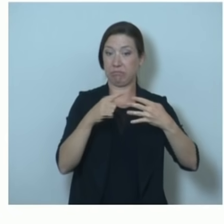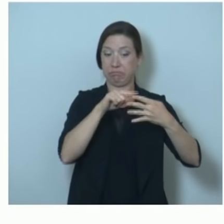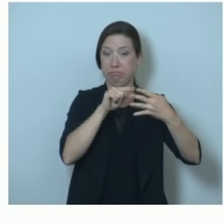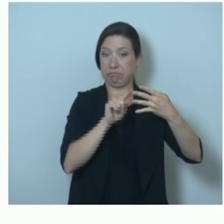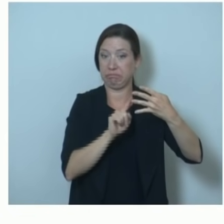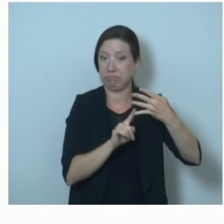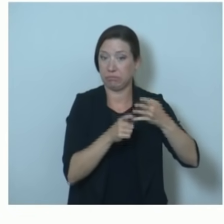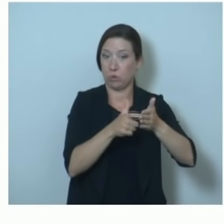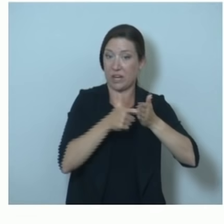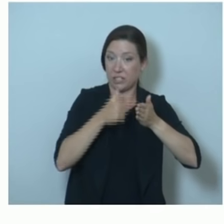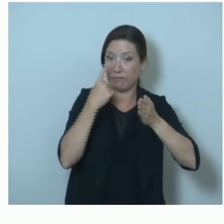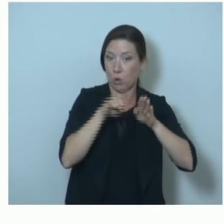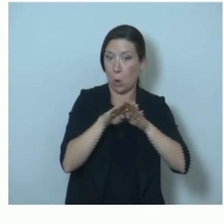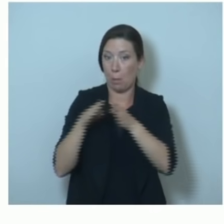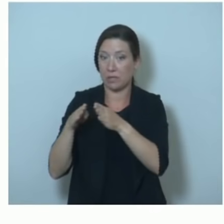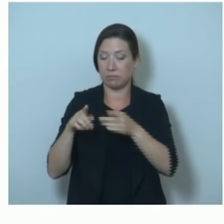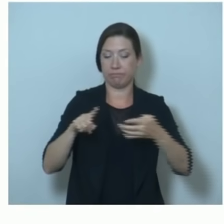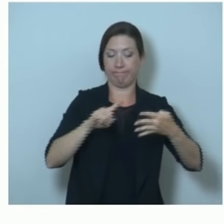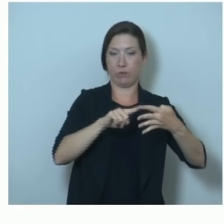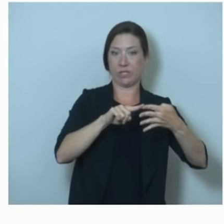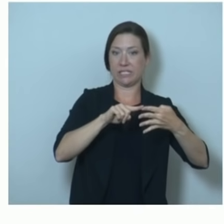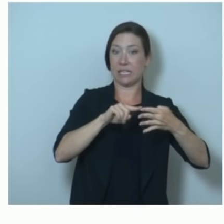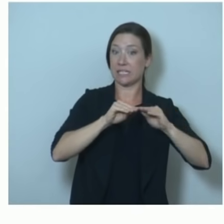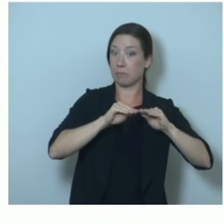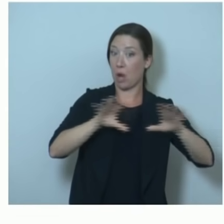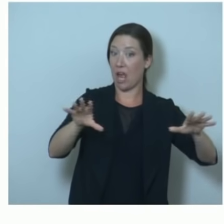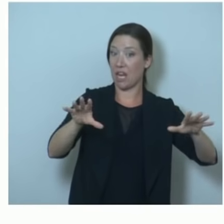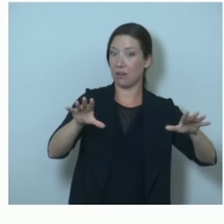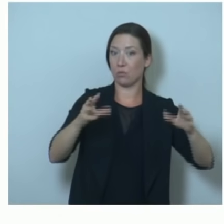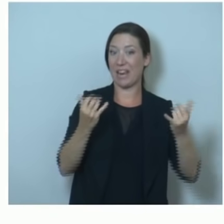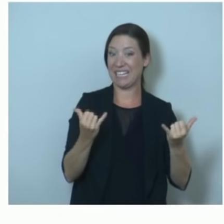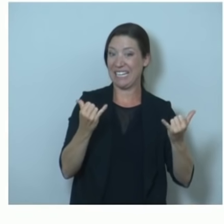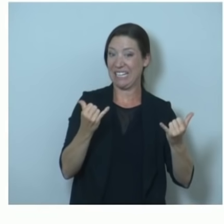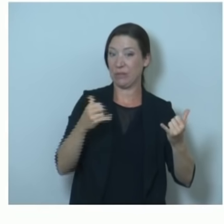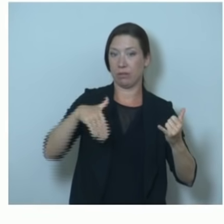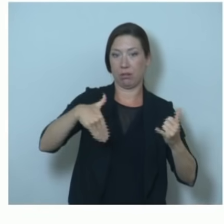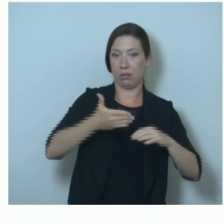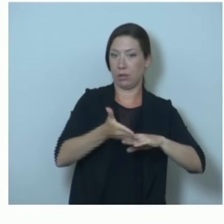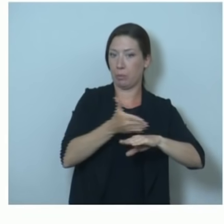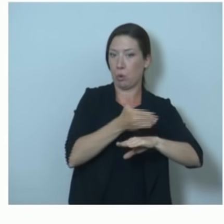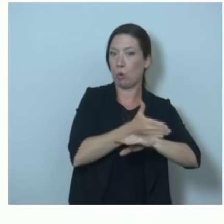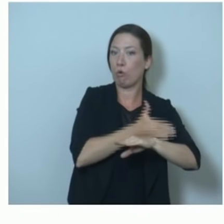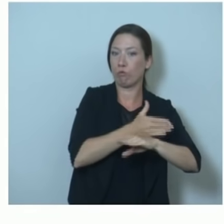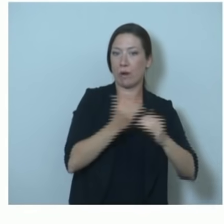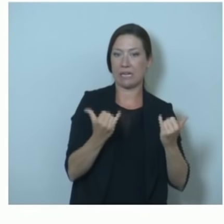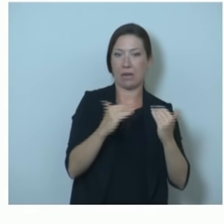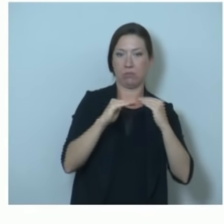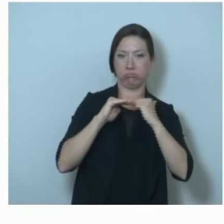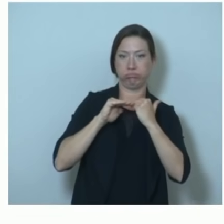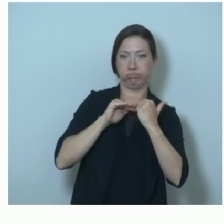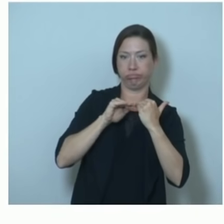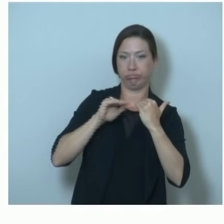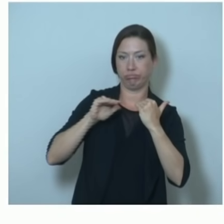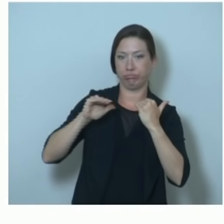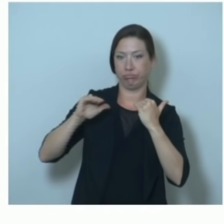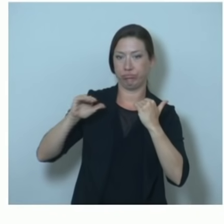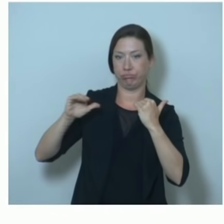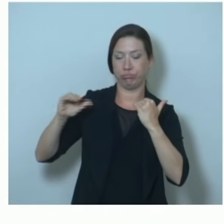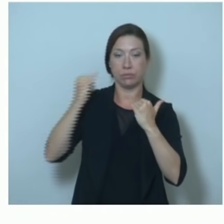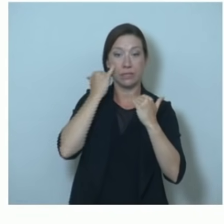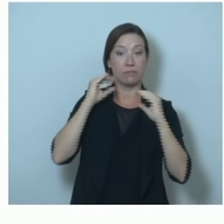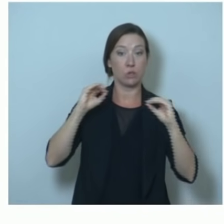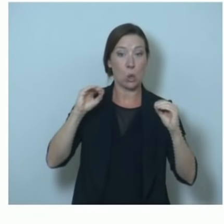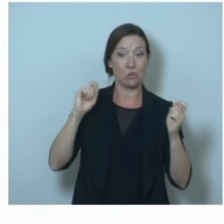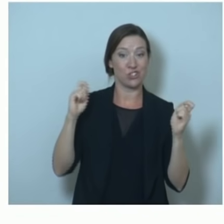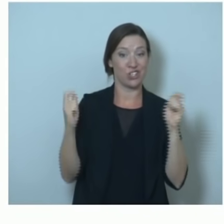improving. We're actually perfectly level. So unless something changes with social distancing, we won't reach that target by May